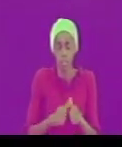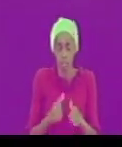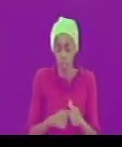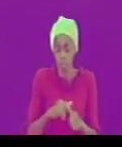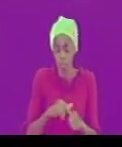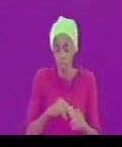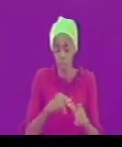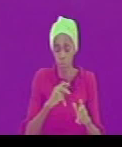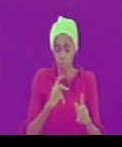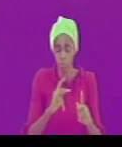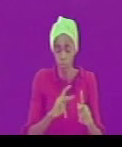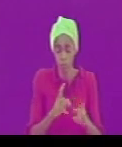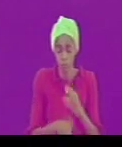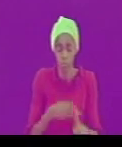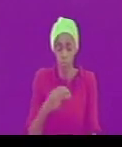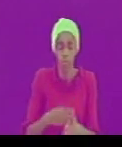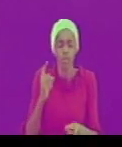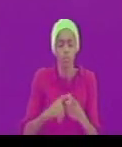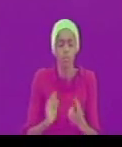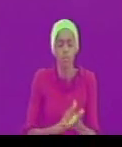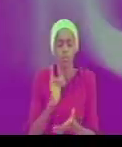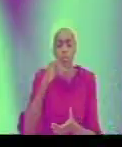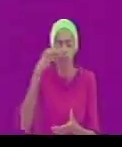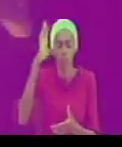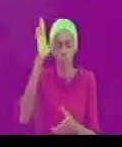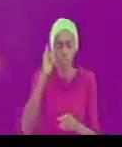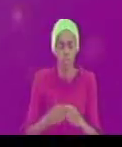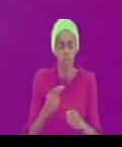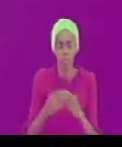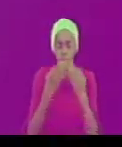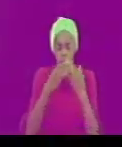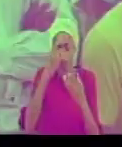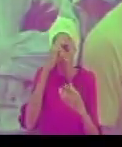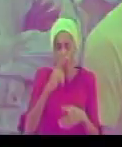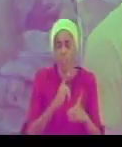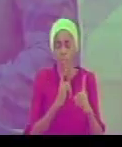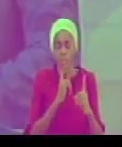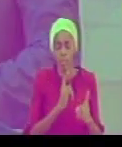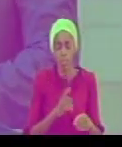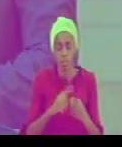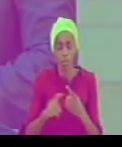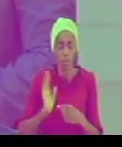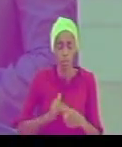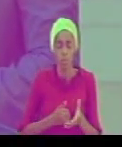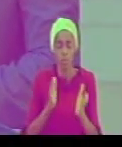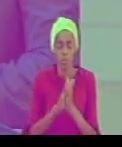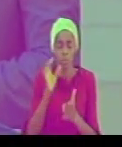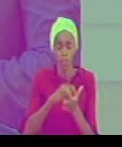Jesus' name we pray. Amen.